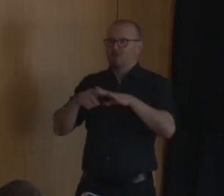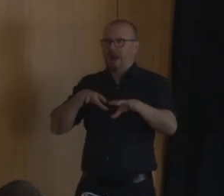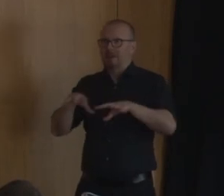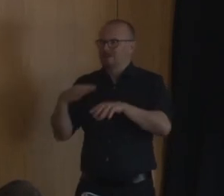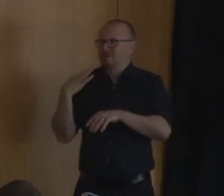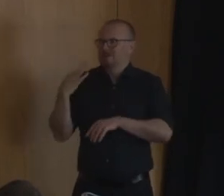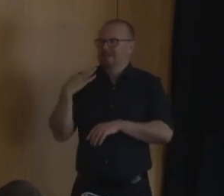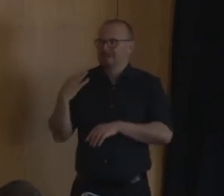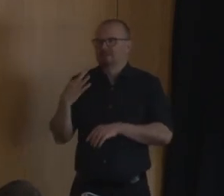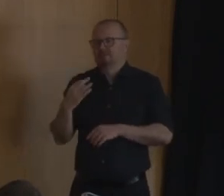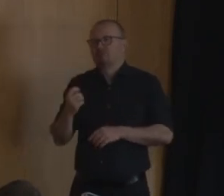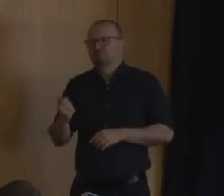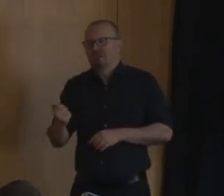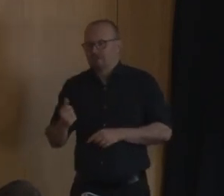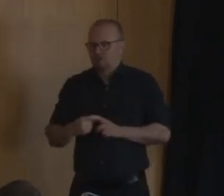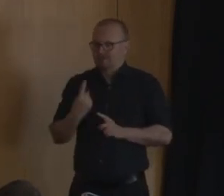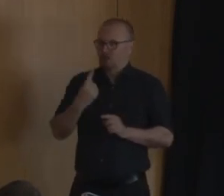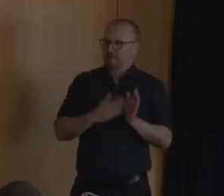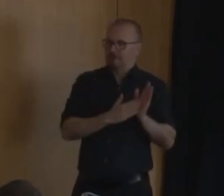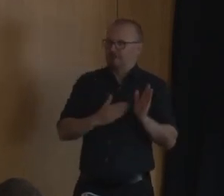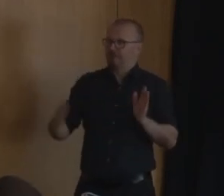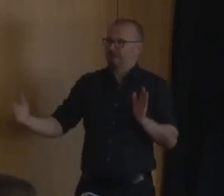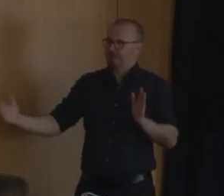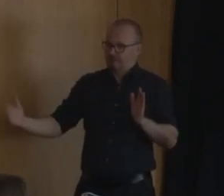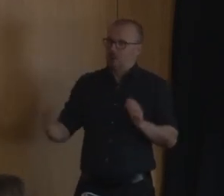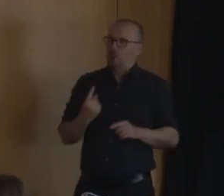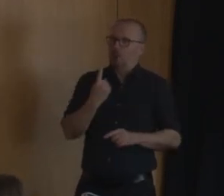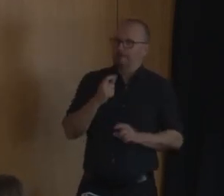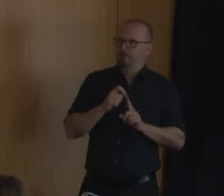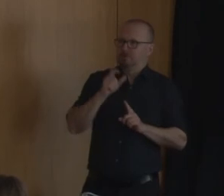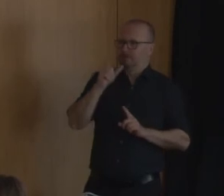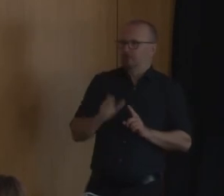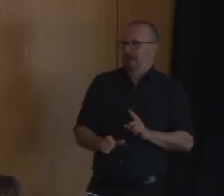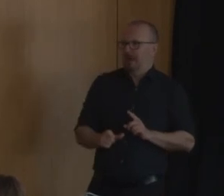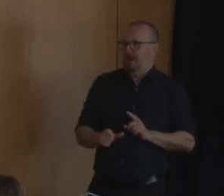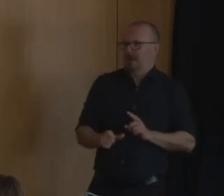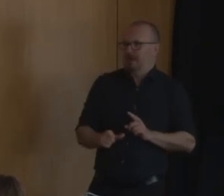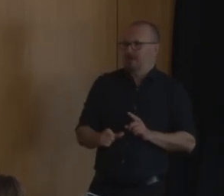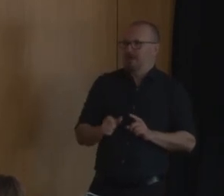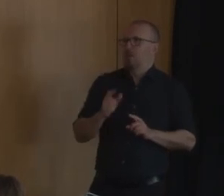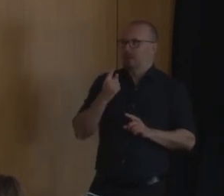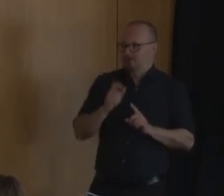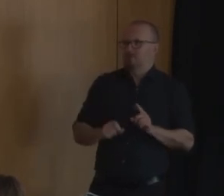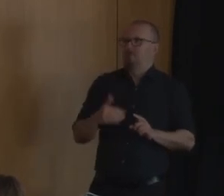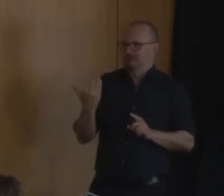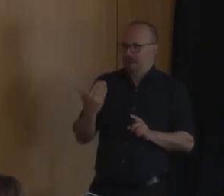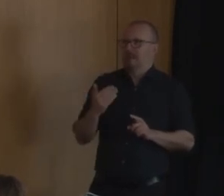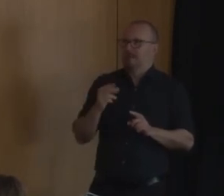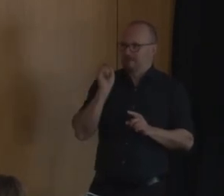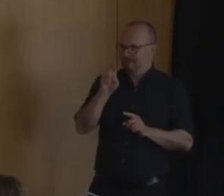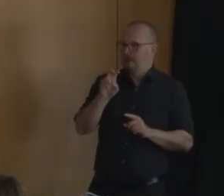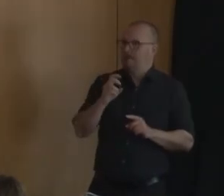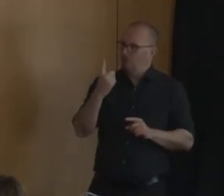day did over the first month. But of those 30 people, 40%, that's 12 people, actually signed up to volunteer. So that's pretty